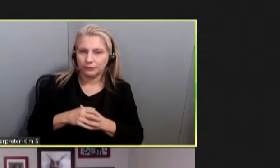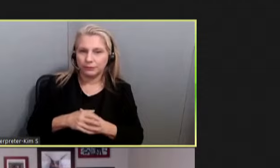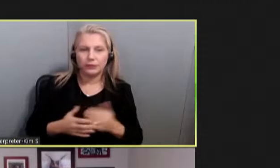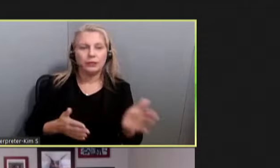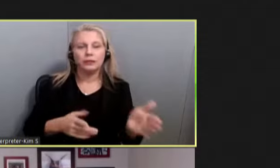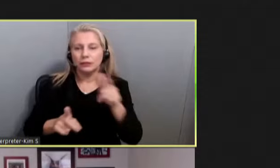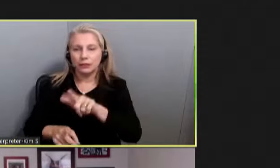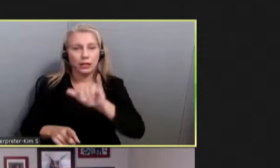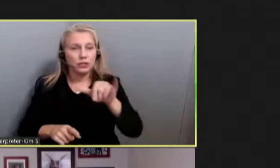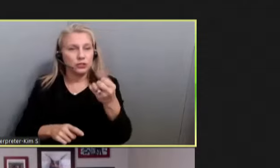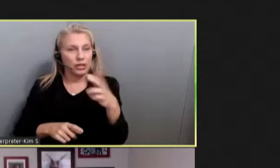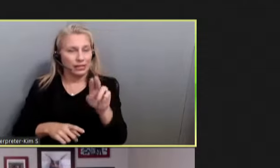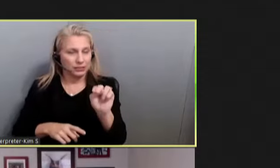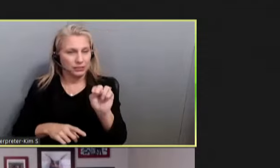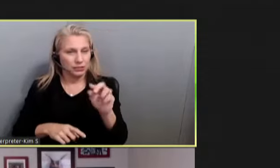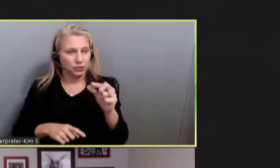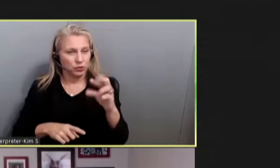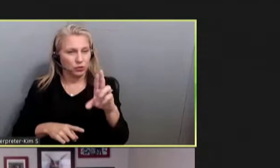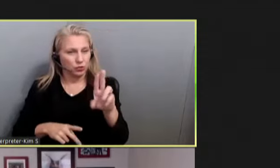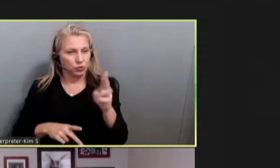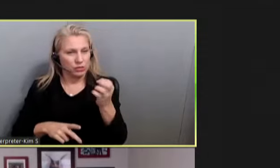Let's go to Jason Grunauer.